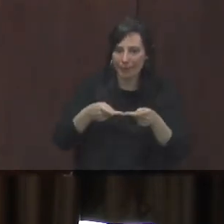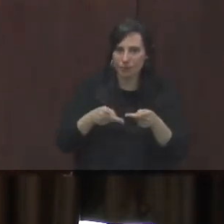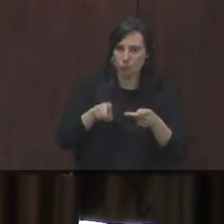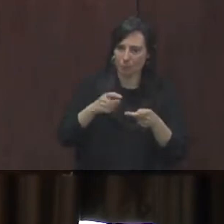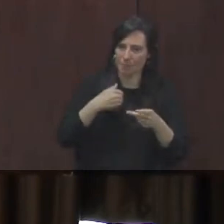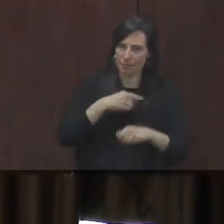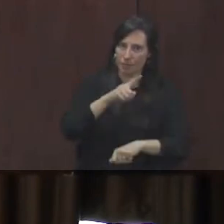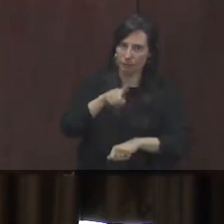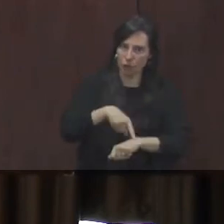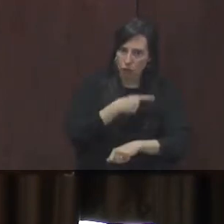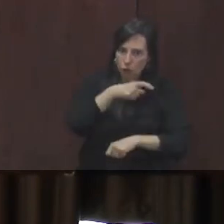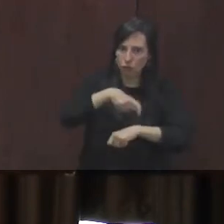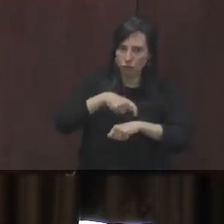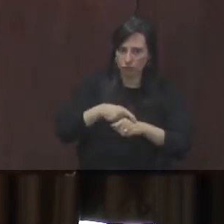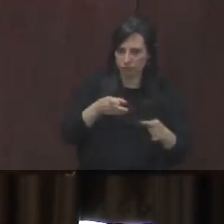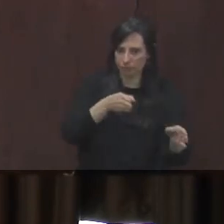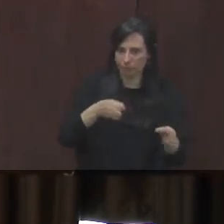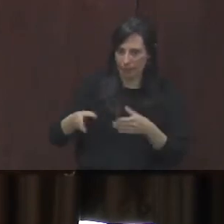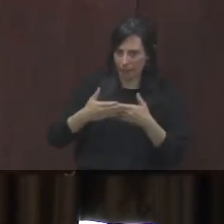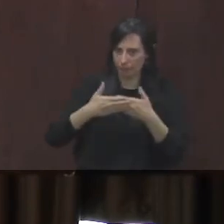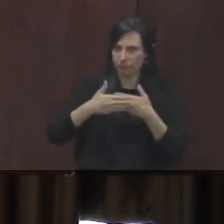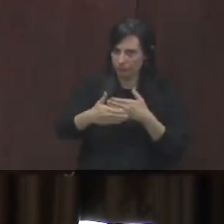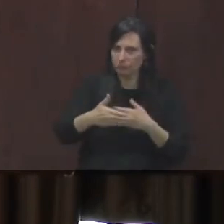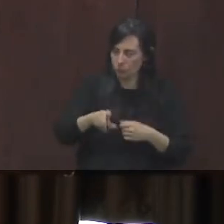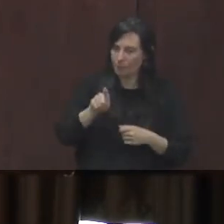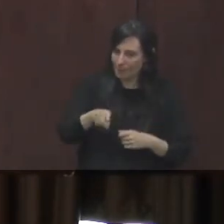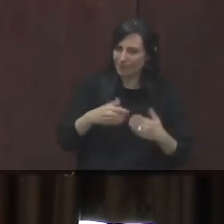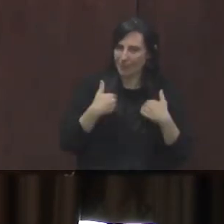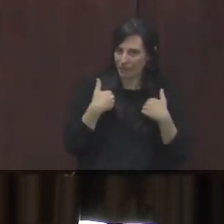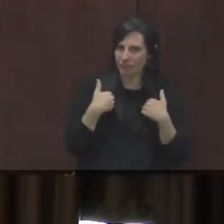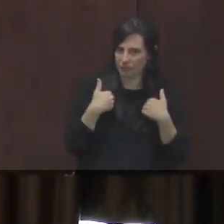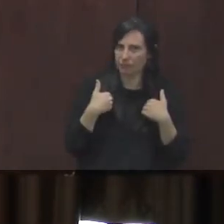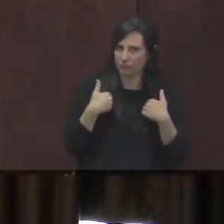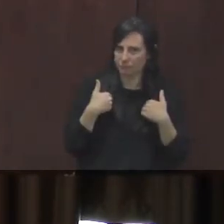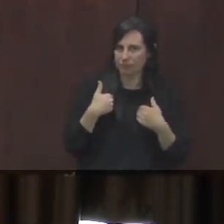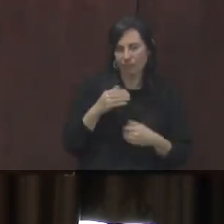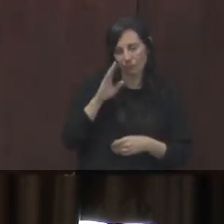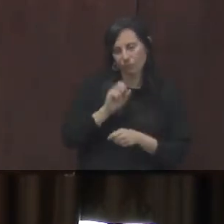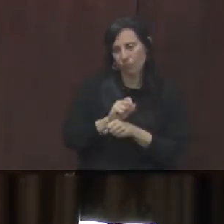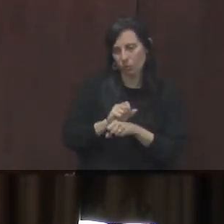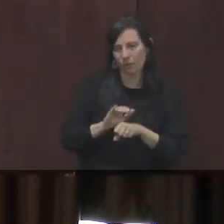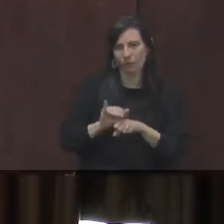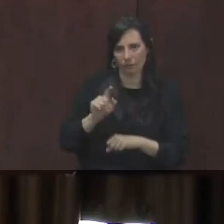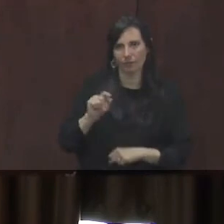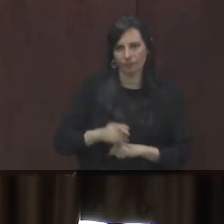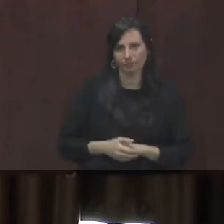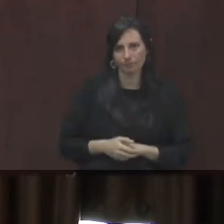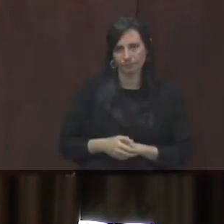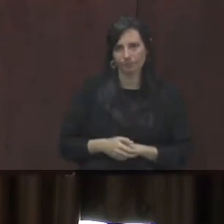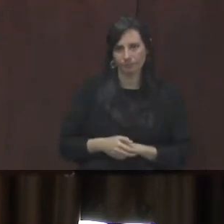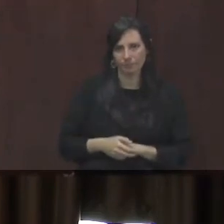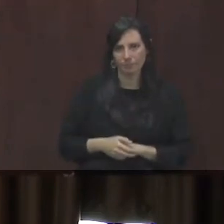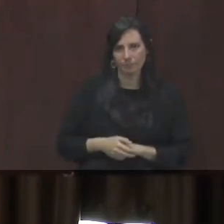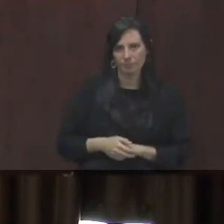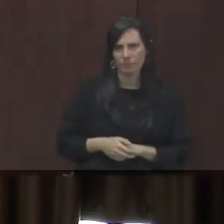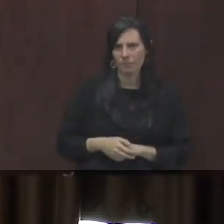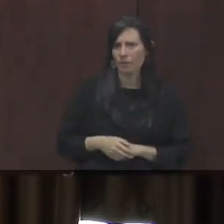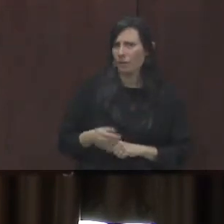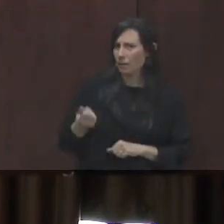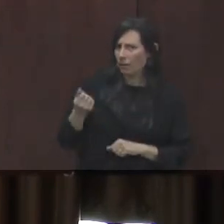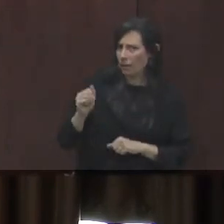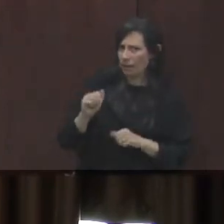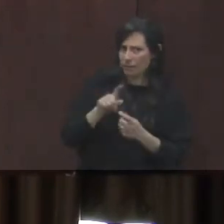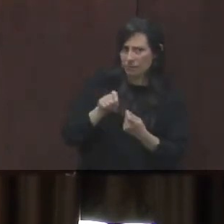strategy across multiple organizations to get this done. So we'll work on that. Any specific questions for us